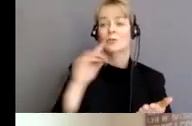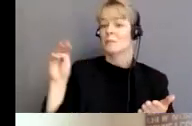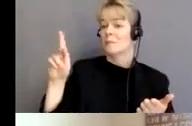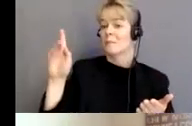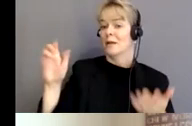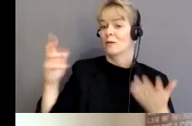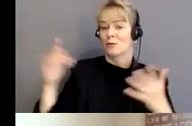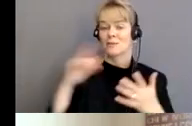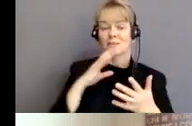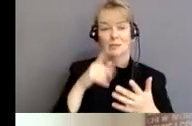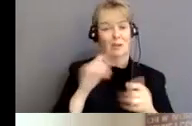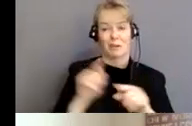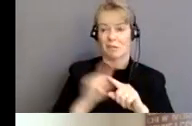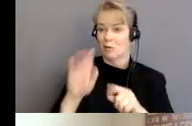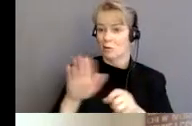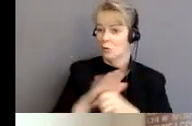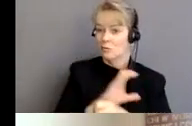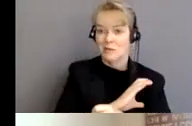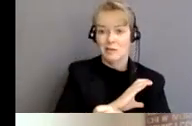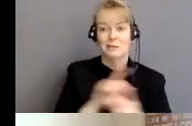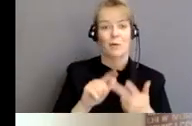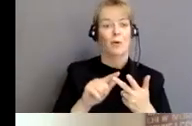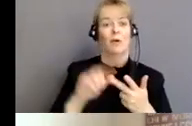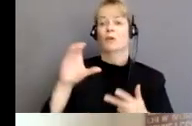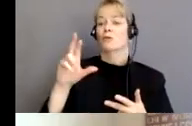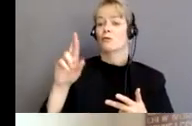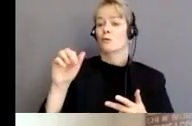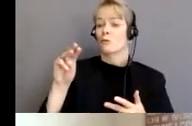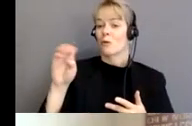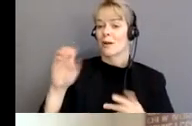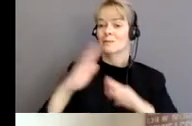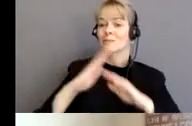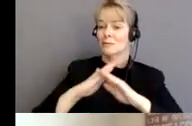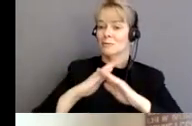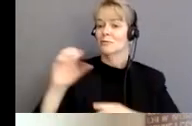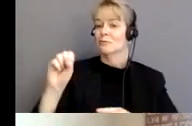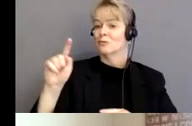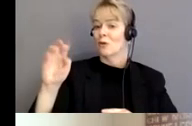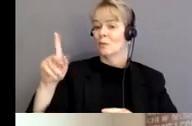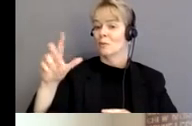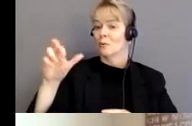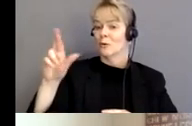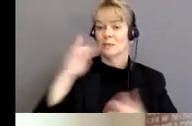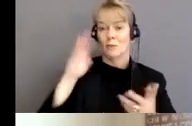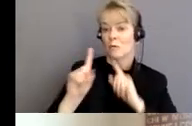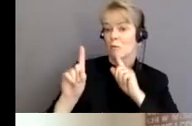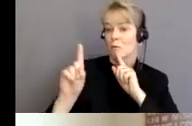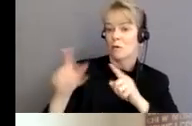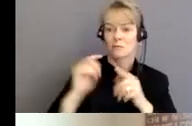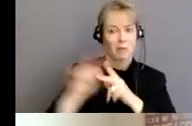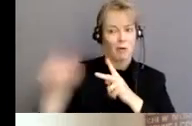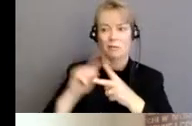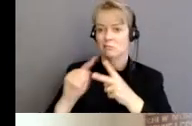call your local police, the Crime Stoppers, if you want to report information, the Alzheimer's